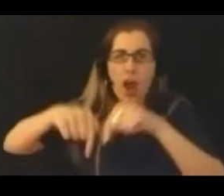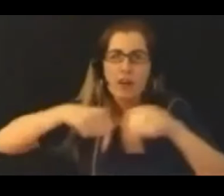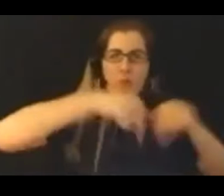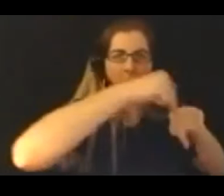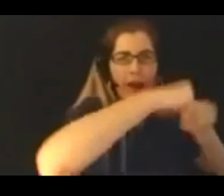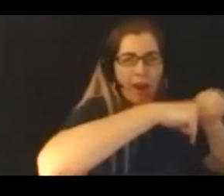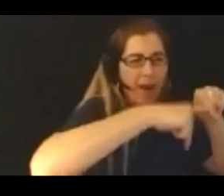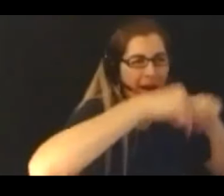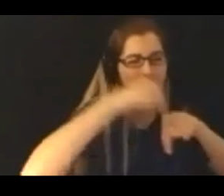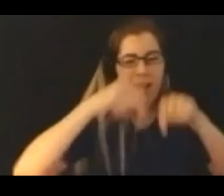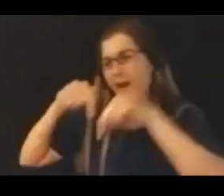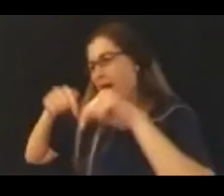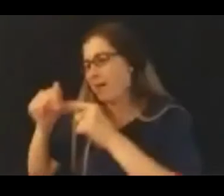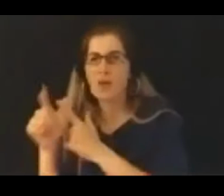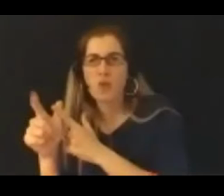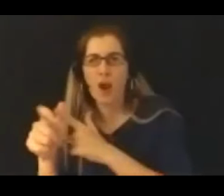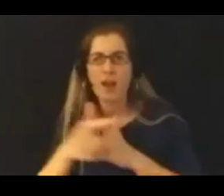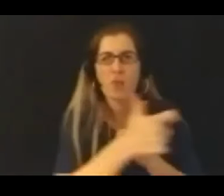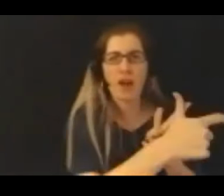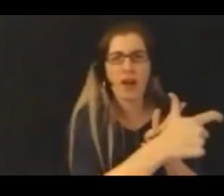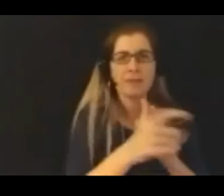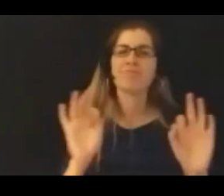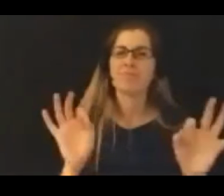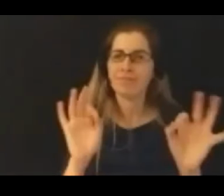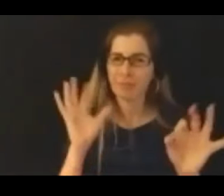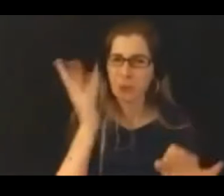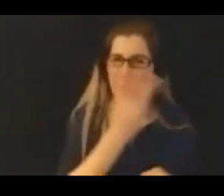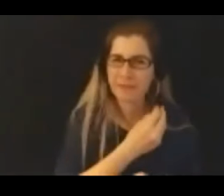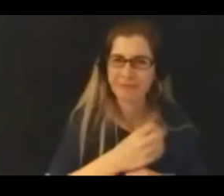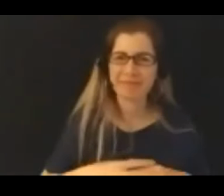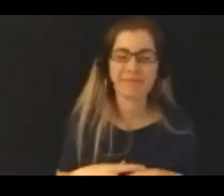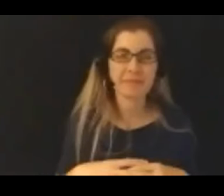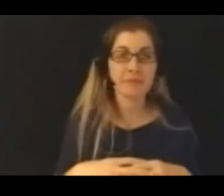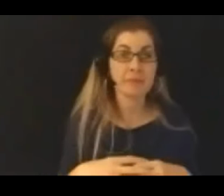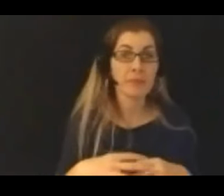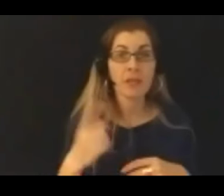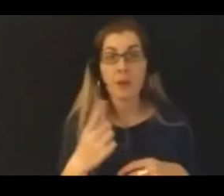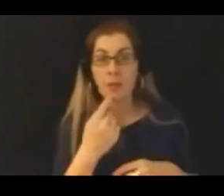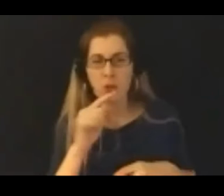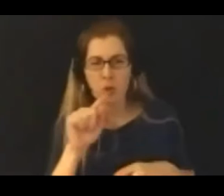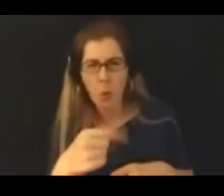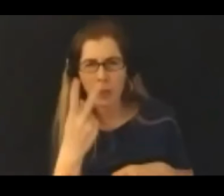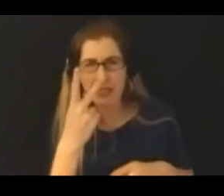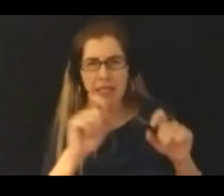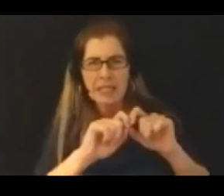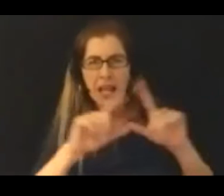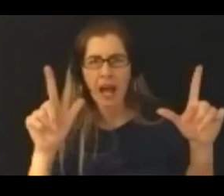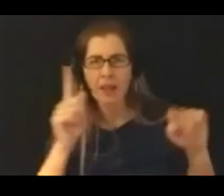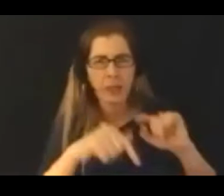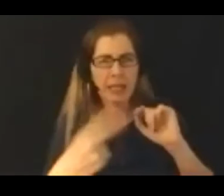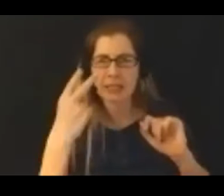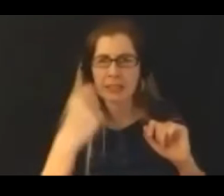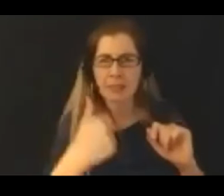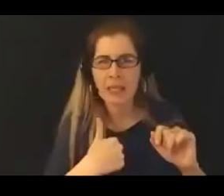run them the other way. Very nice. Someone says they can only see the slide. I want to make sure that you can see what